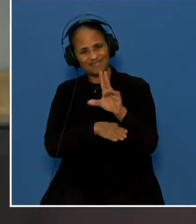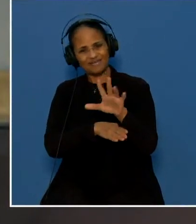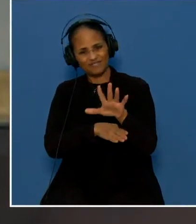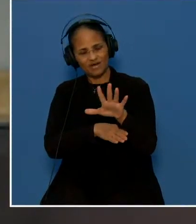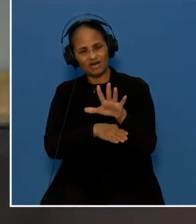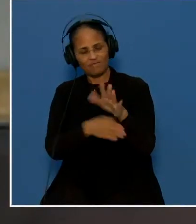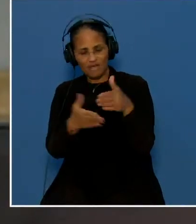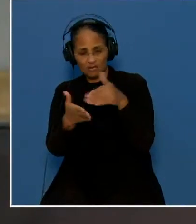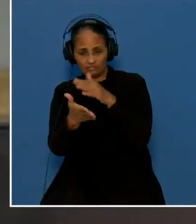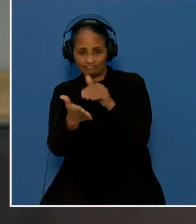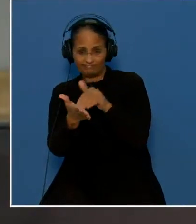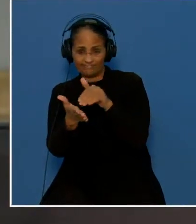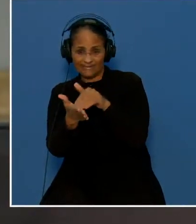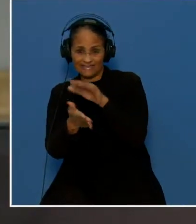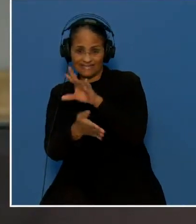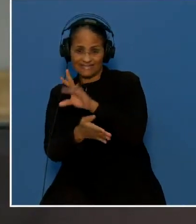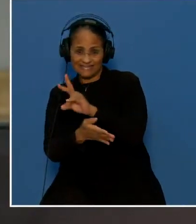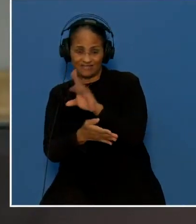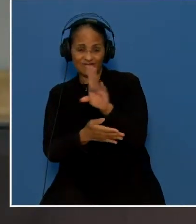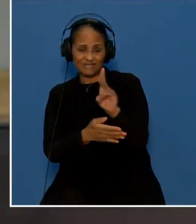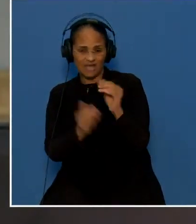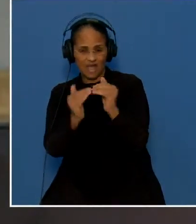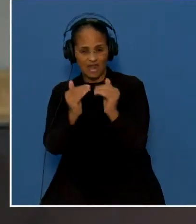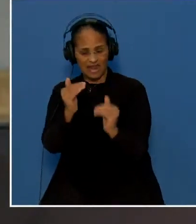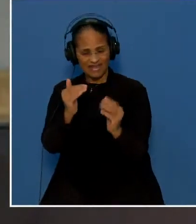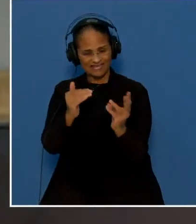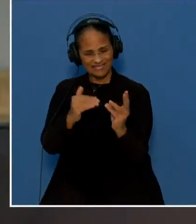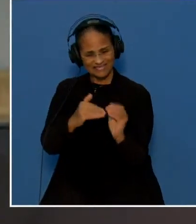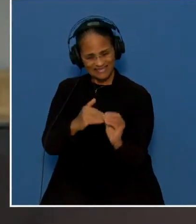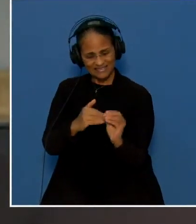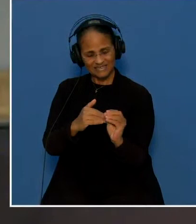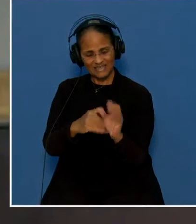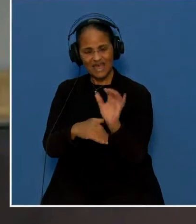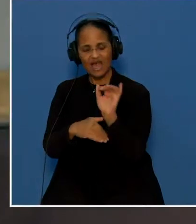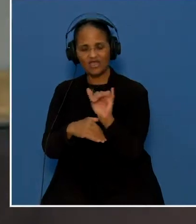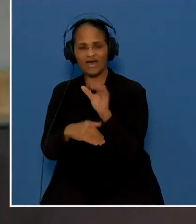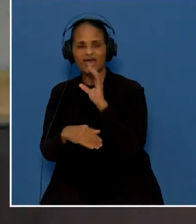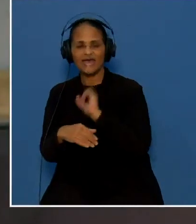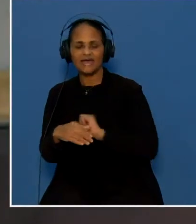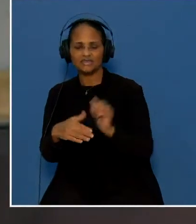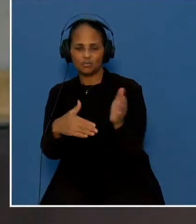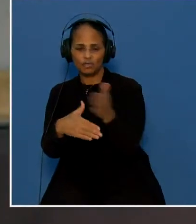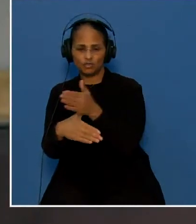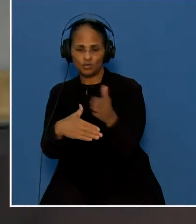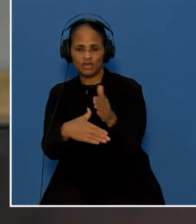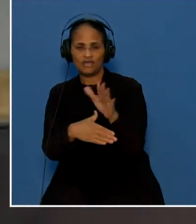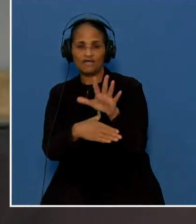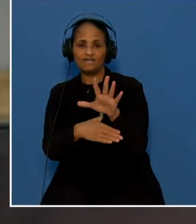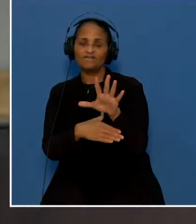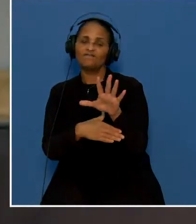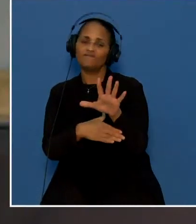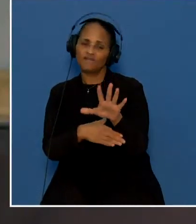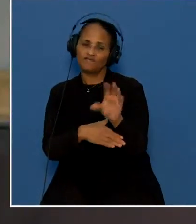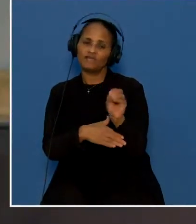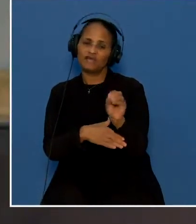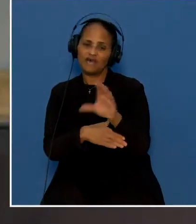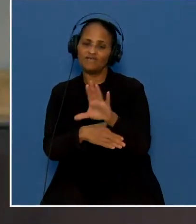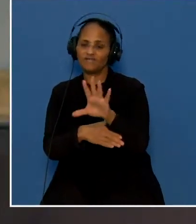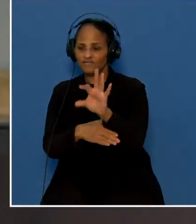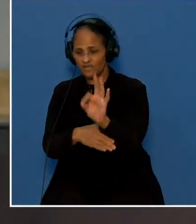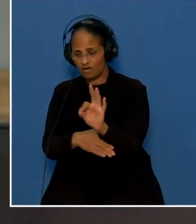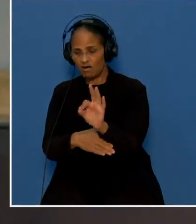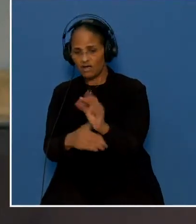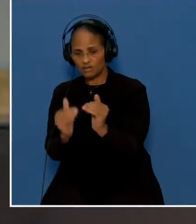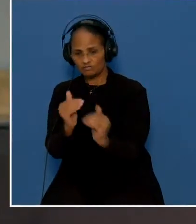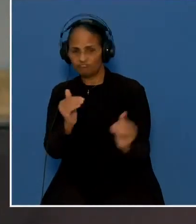is 77, and the age range is less than 60, and that age group is between 50 and 59 years, to greater than